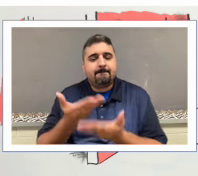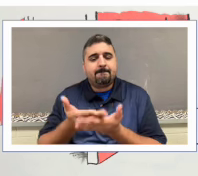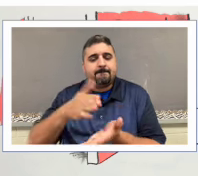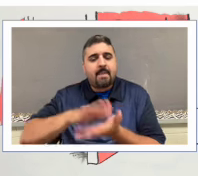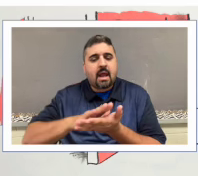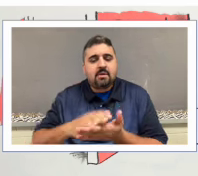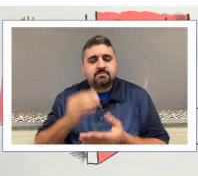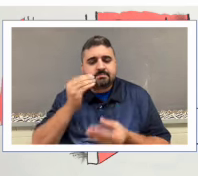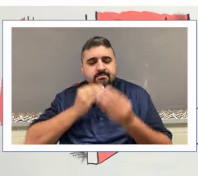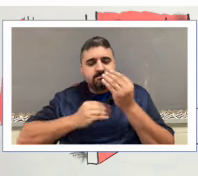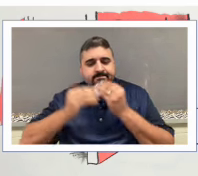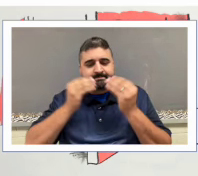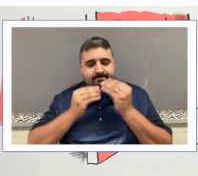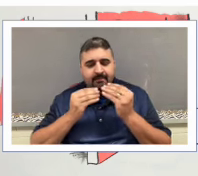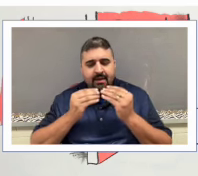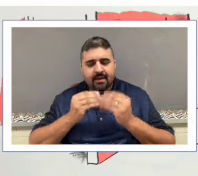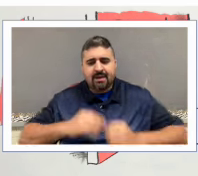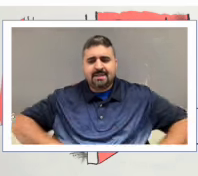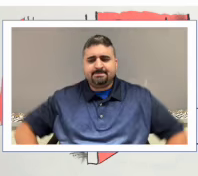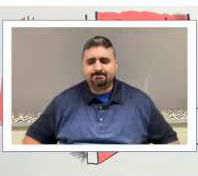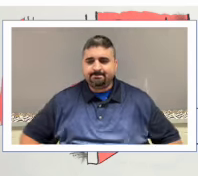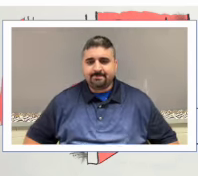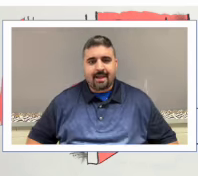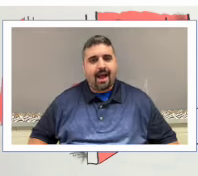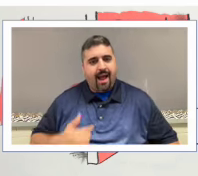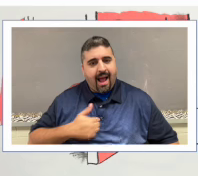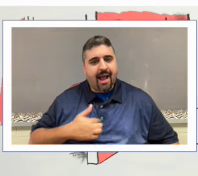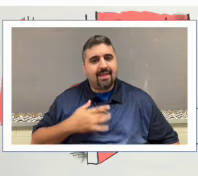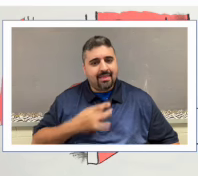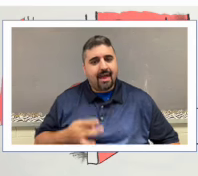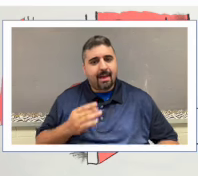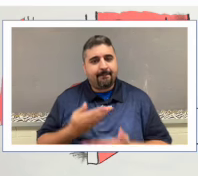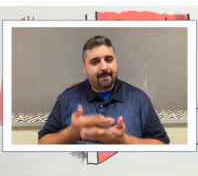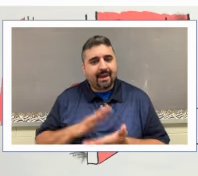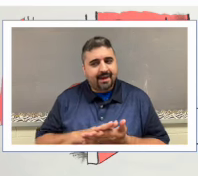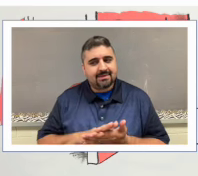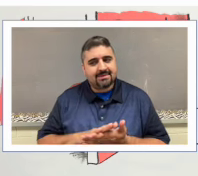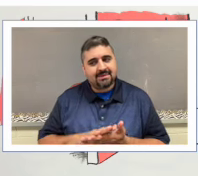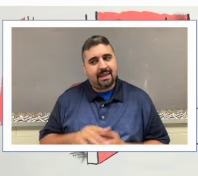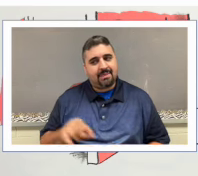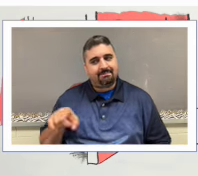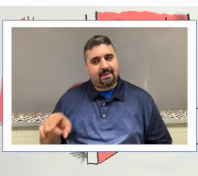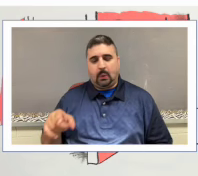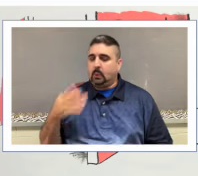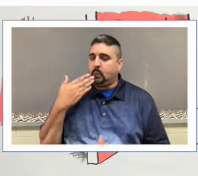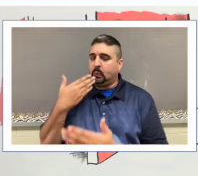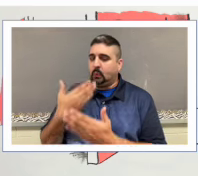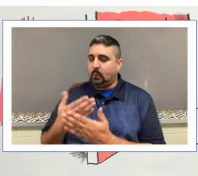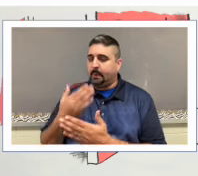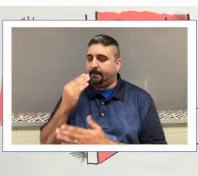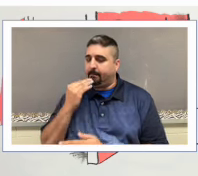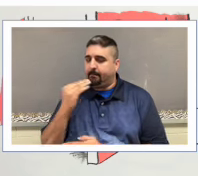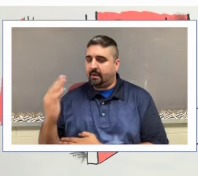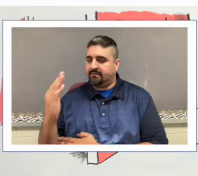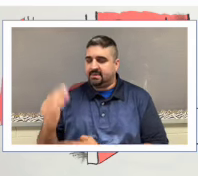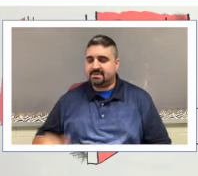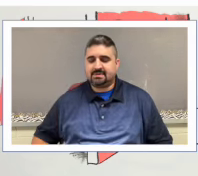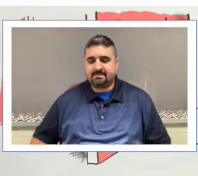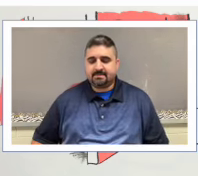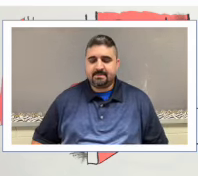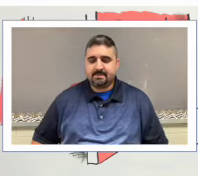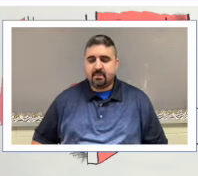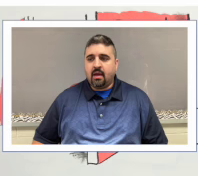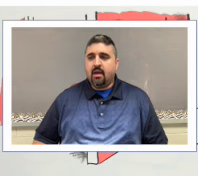Pancakes. I like pancakes, I said. It was a good breakfast.